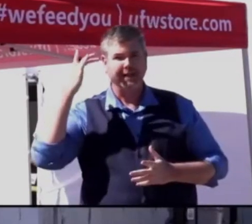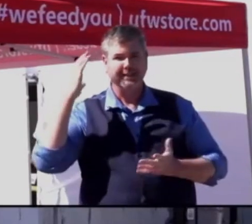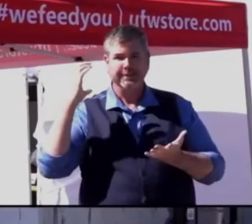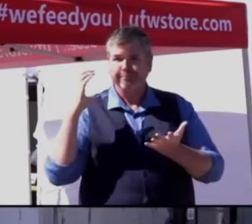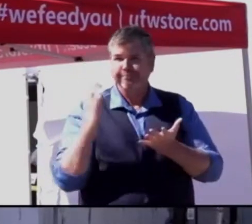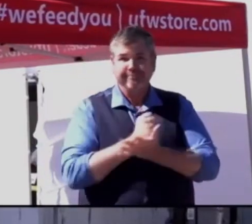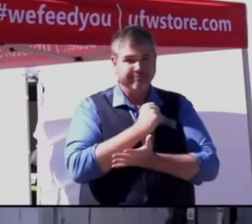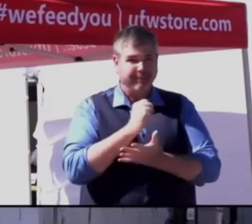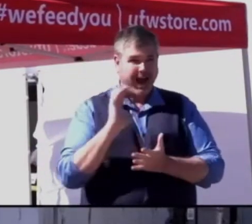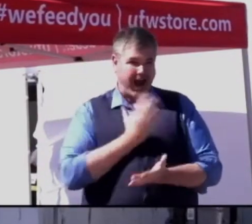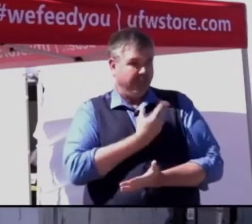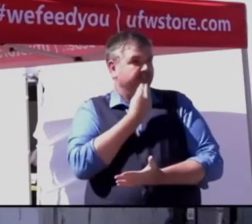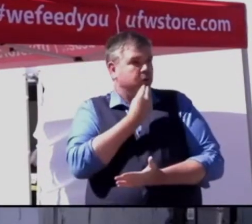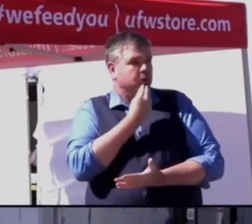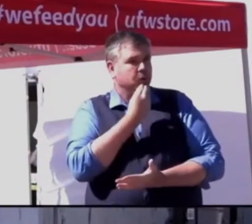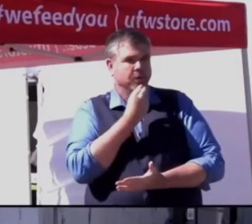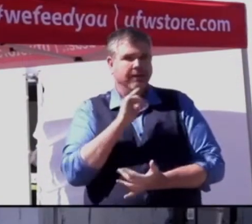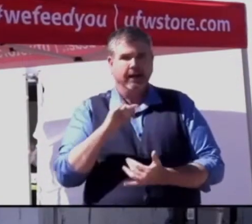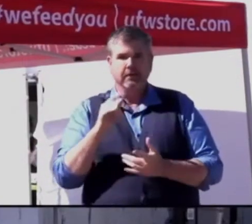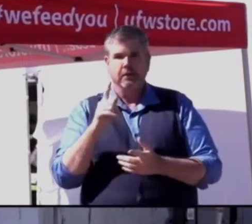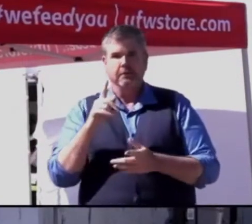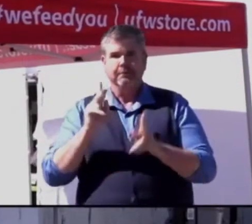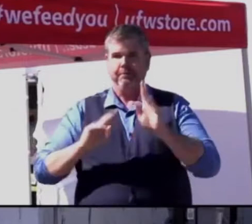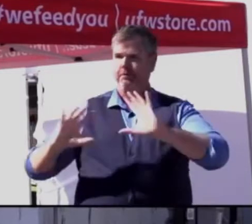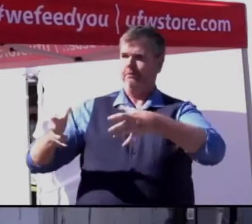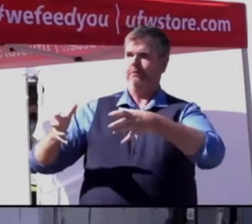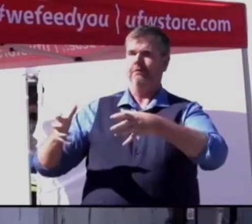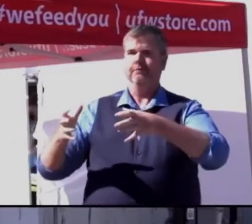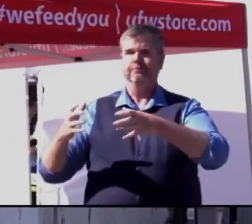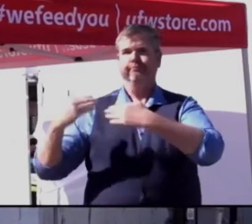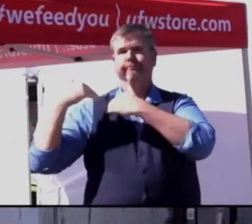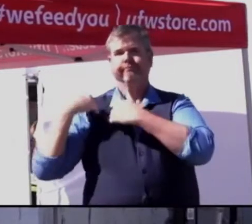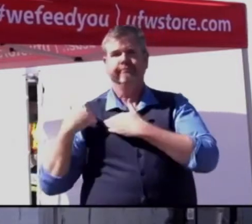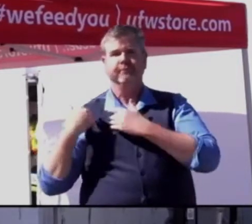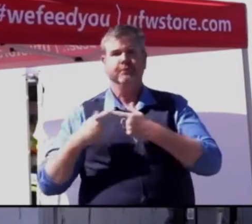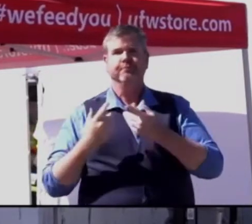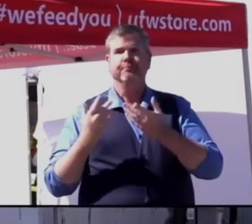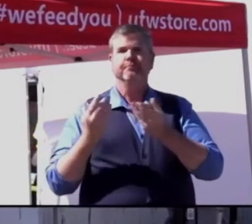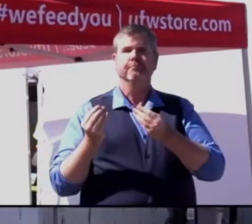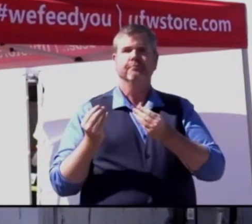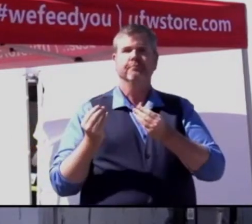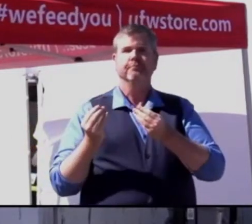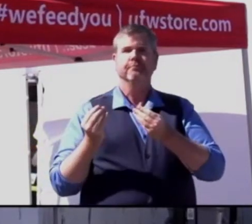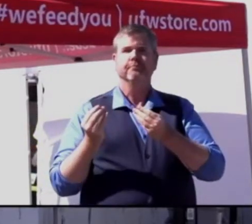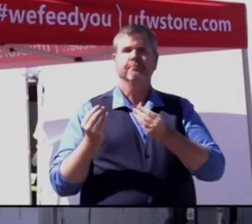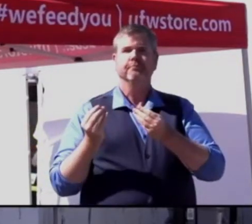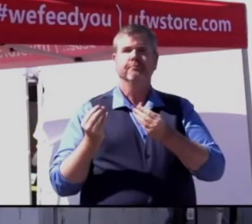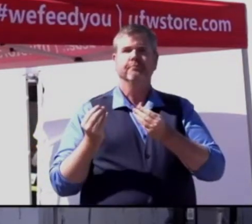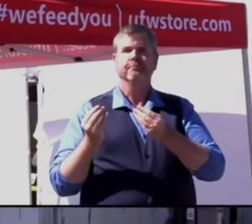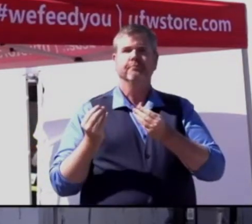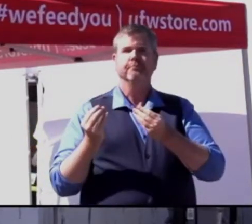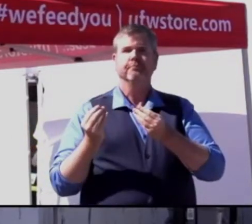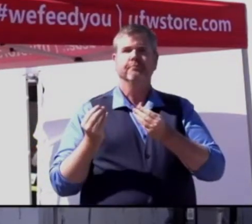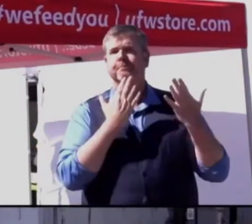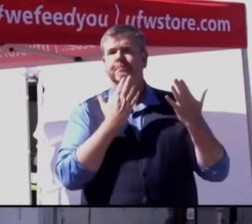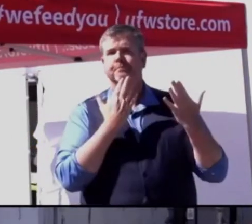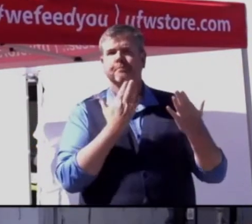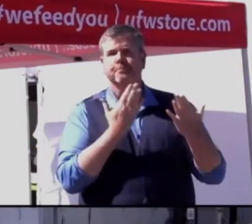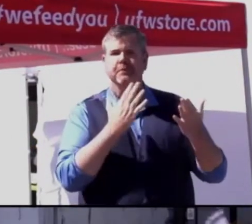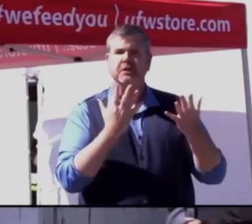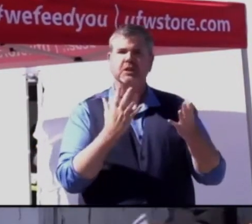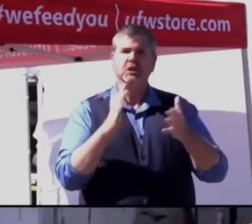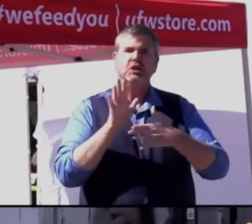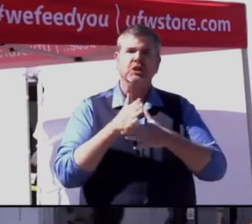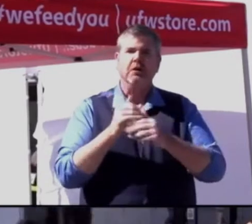hope. I want to thank everyone, and I just want to say on a personal note, I'm here today with the original members of